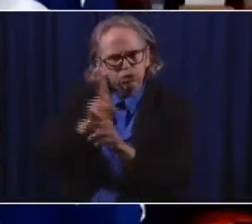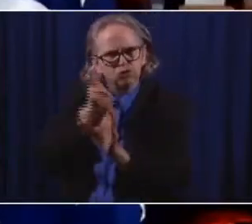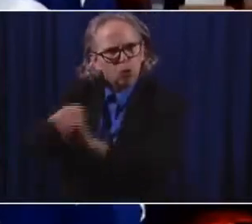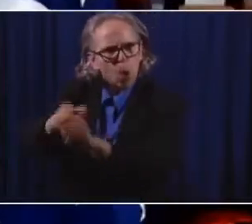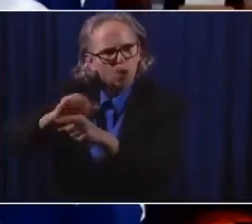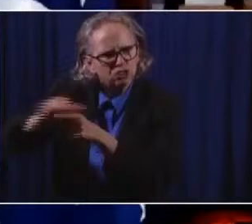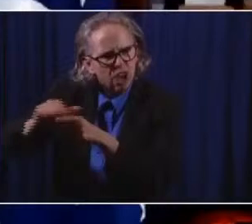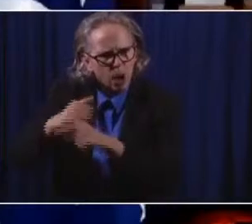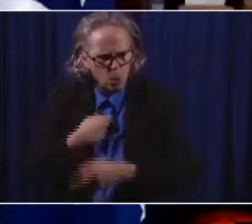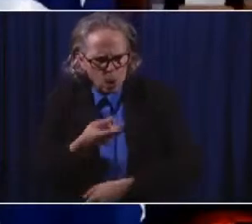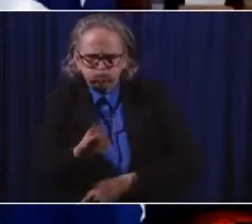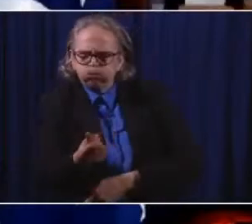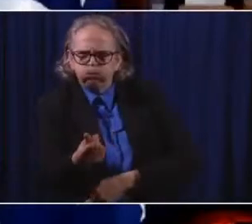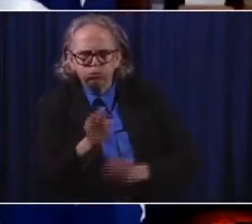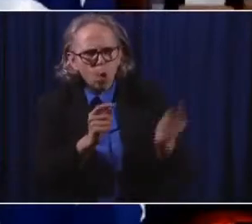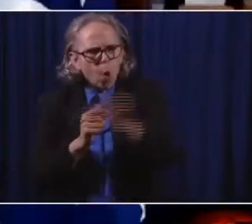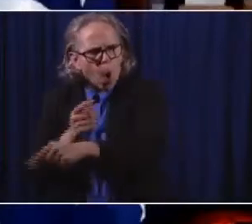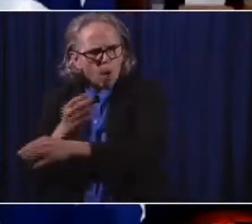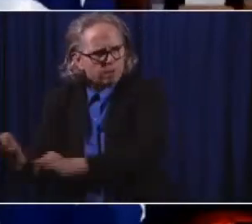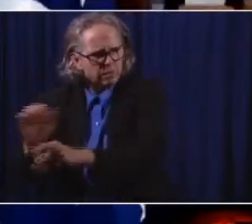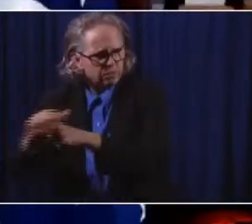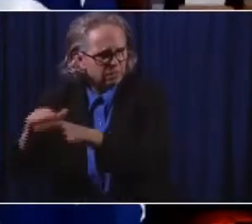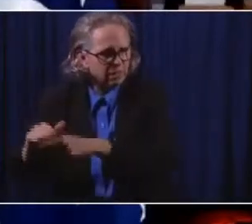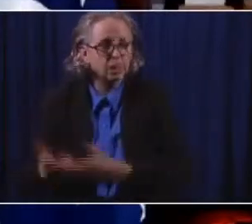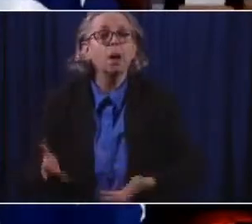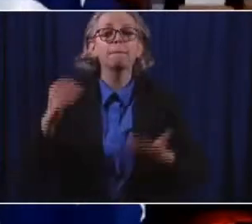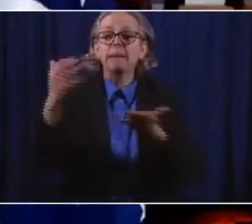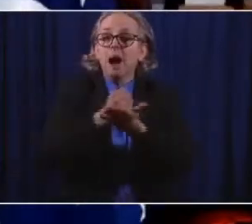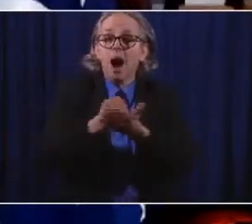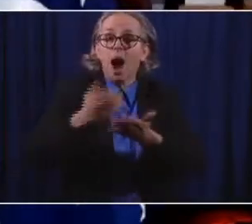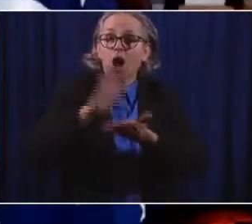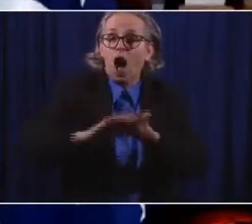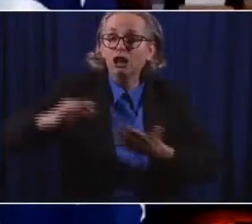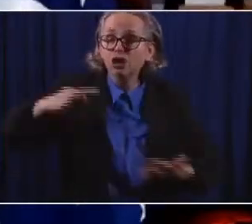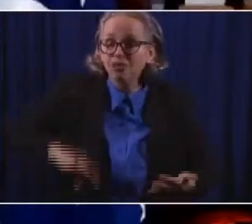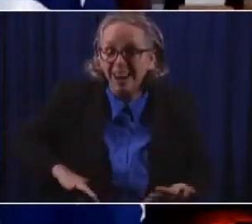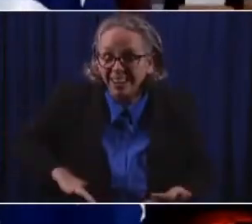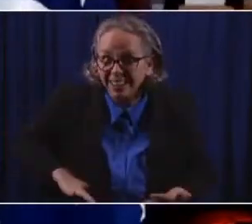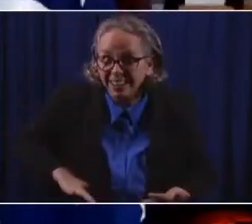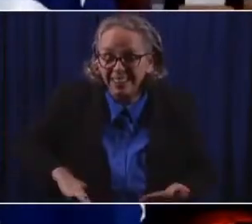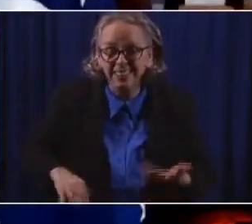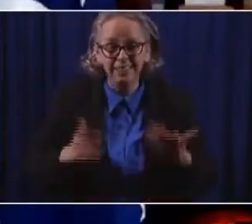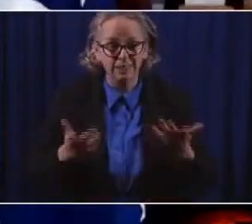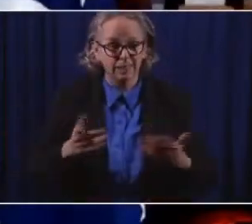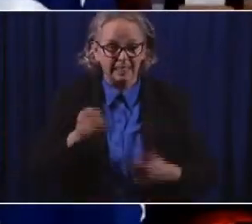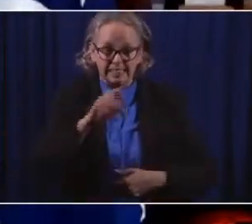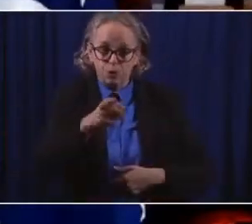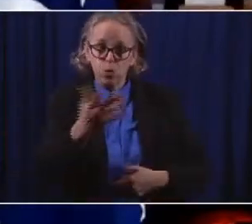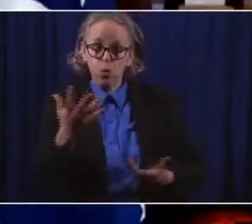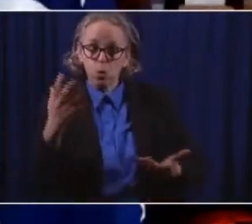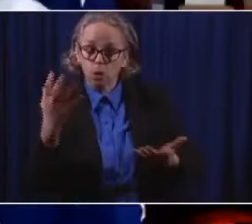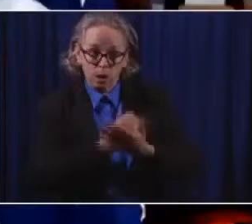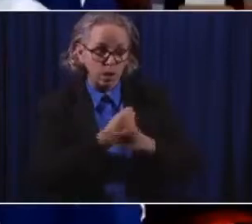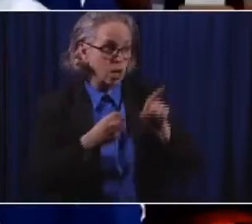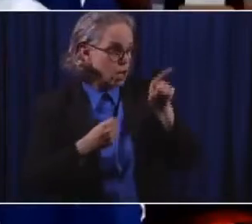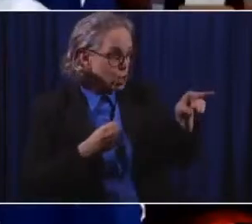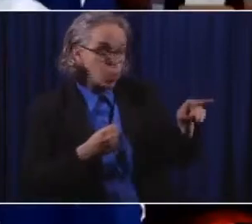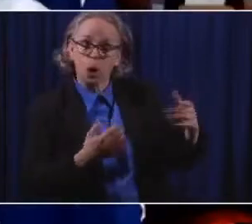great opportunity for you to engage. So if you're an employer and you want to upskill one of your employees, go